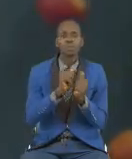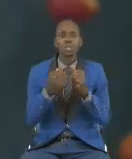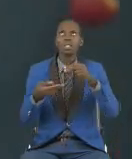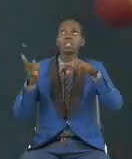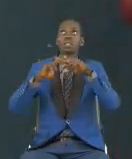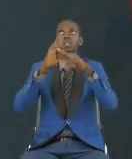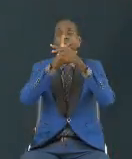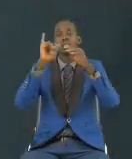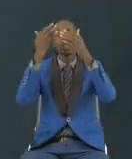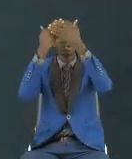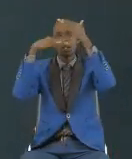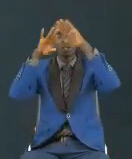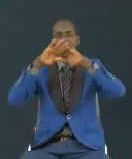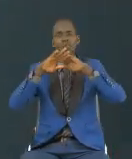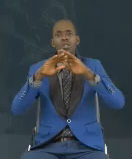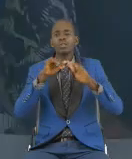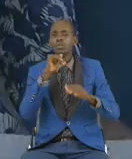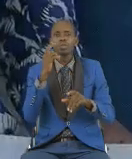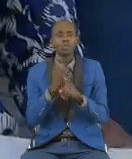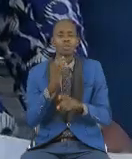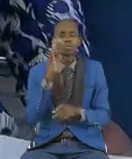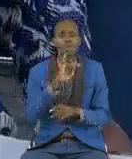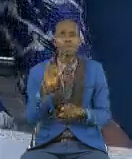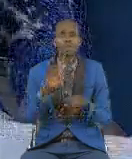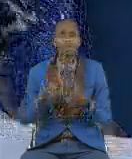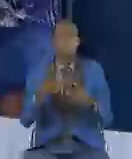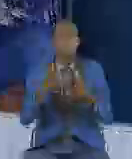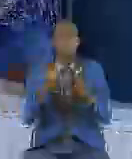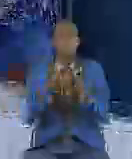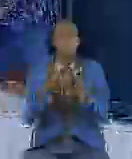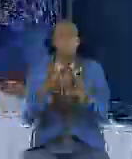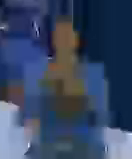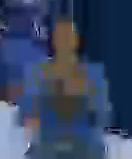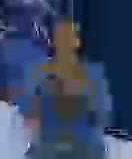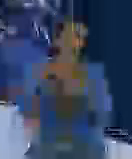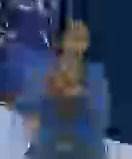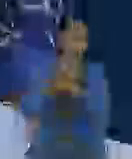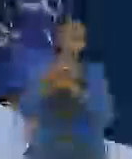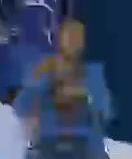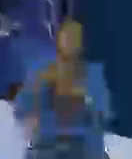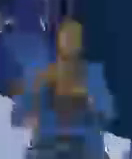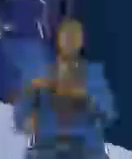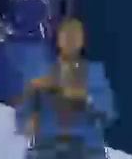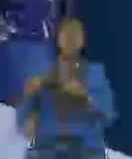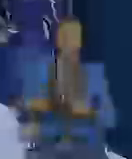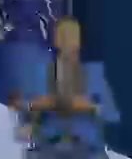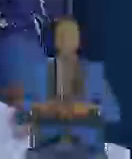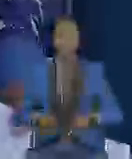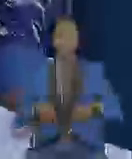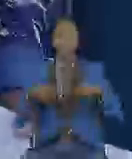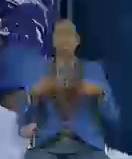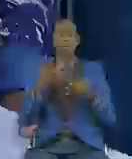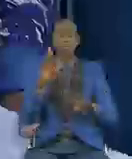having the word penetrate the heart, the life of the